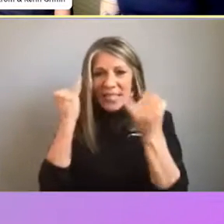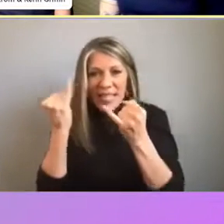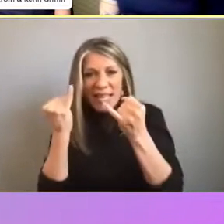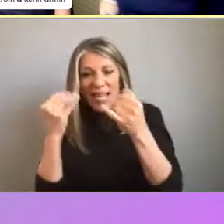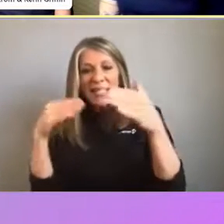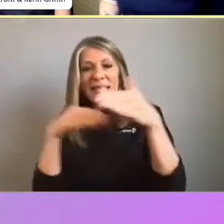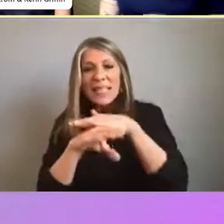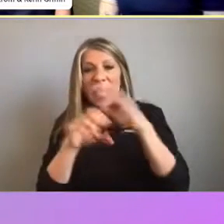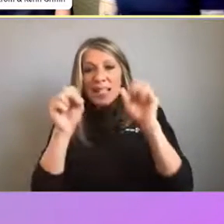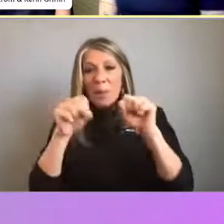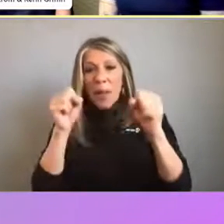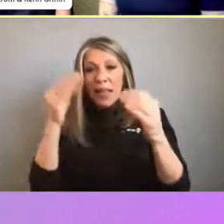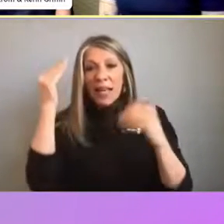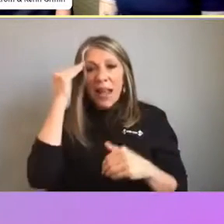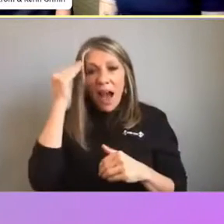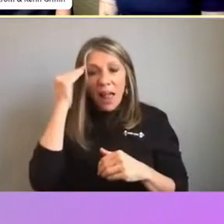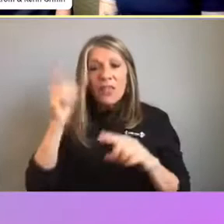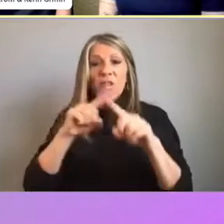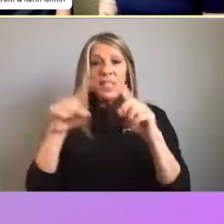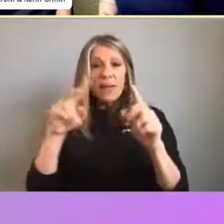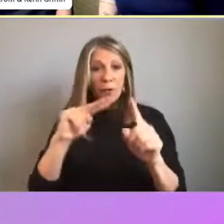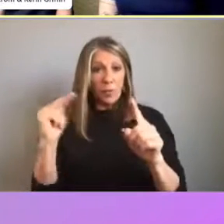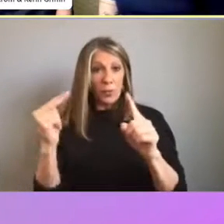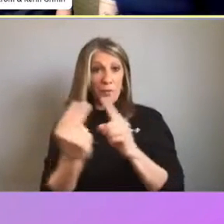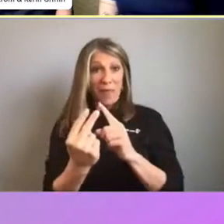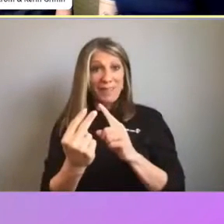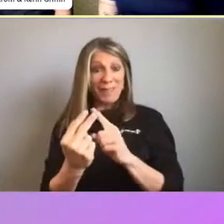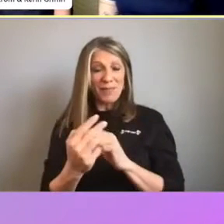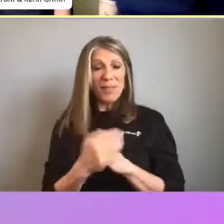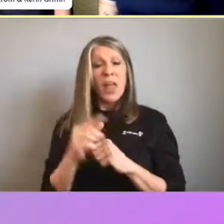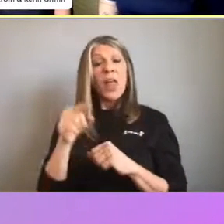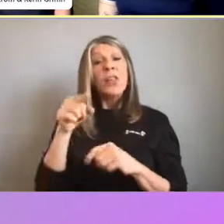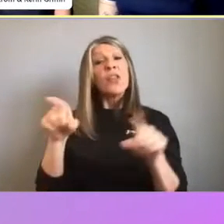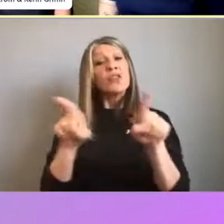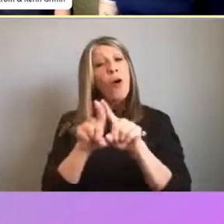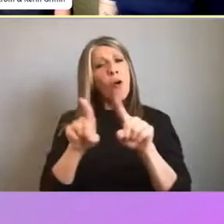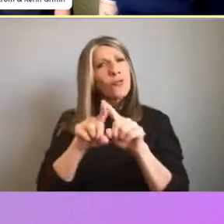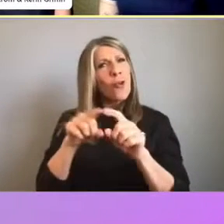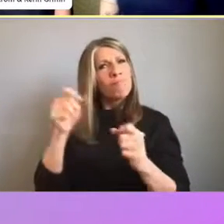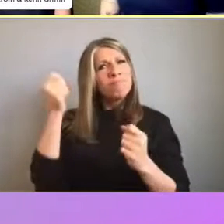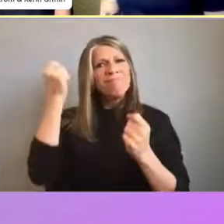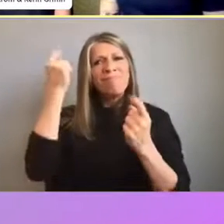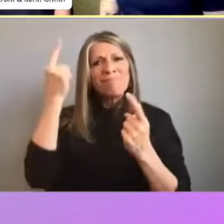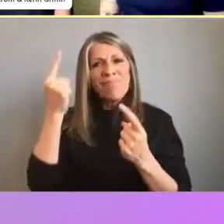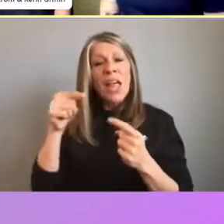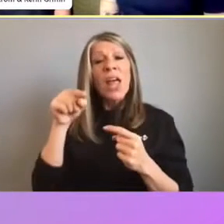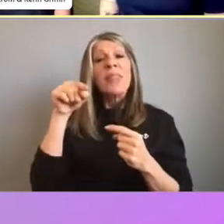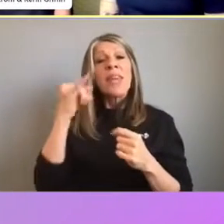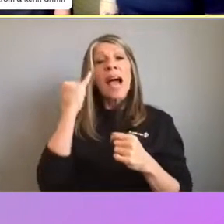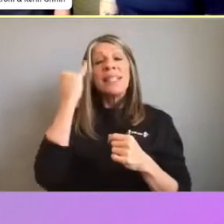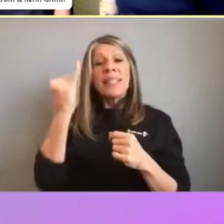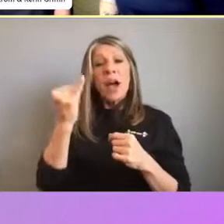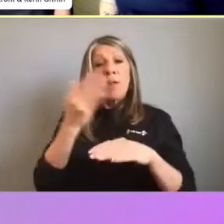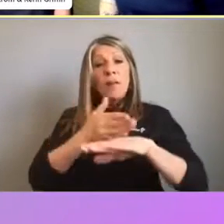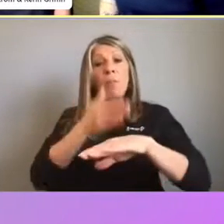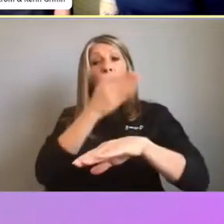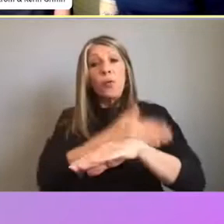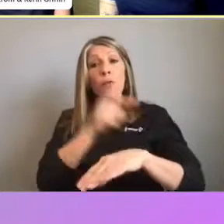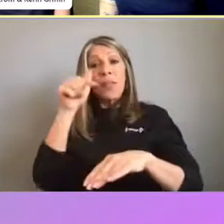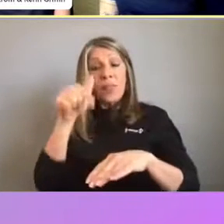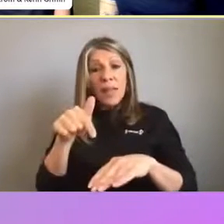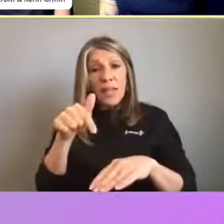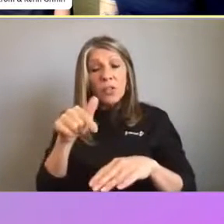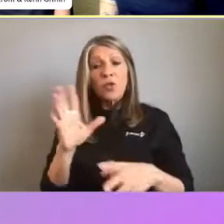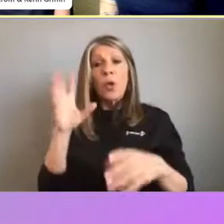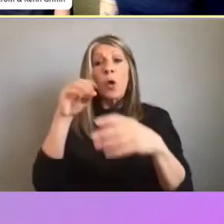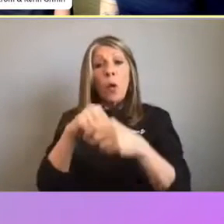accessibility knowledge, and different perspectives. This also sparked the idea of enhancing this component in order to